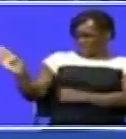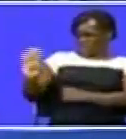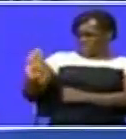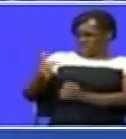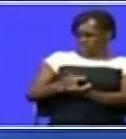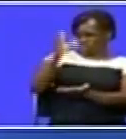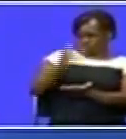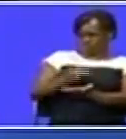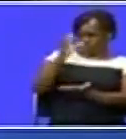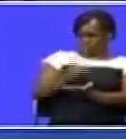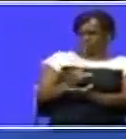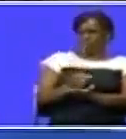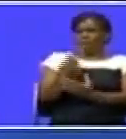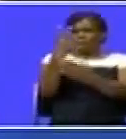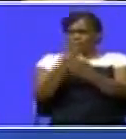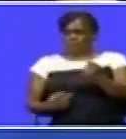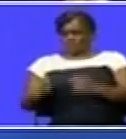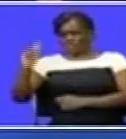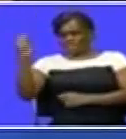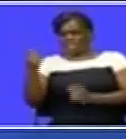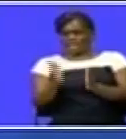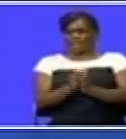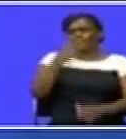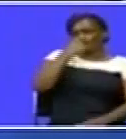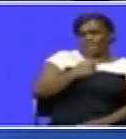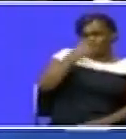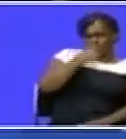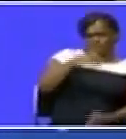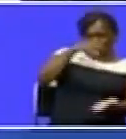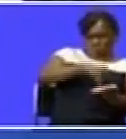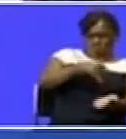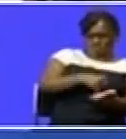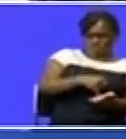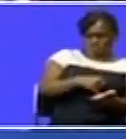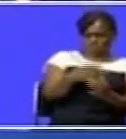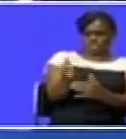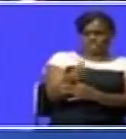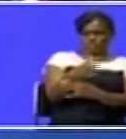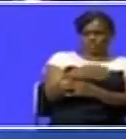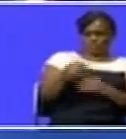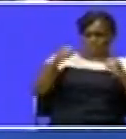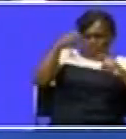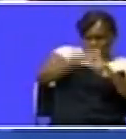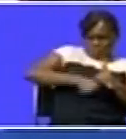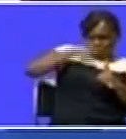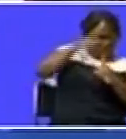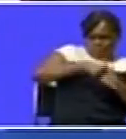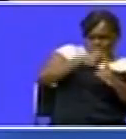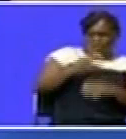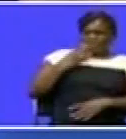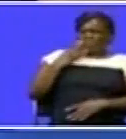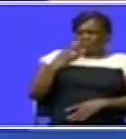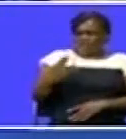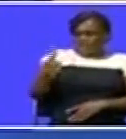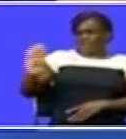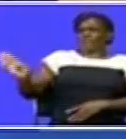barrels recoverable, has seen both Kenya and Tanzania engage in intense diplomatic lobbying to have the 400